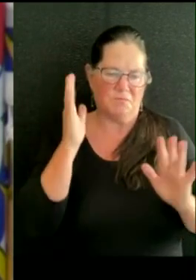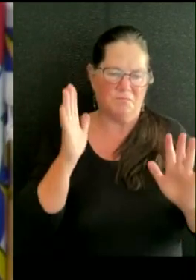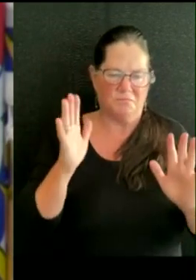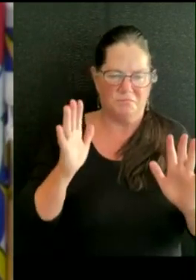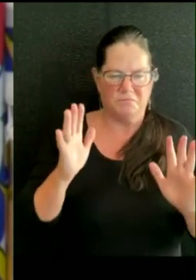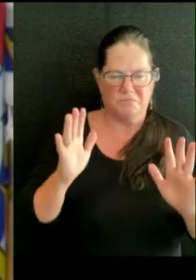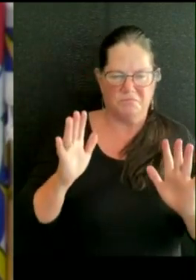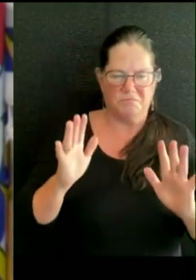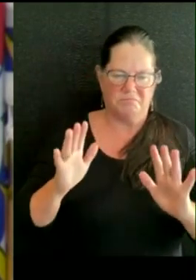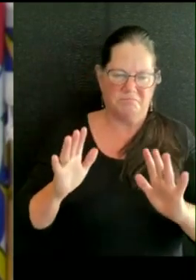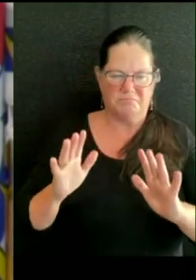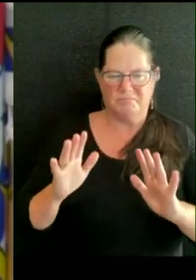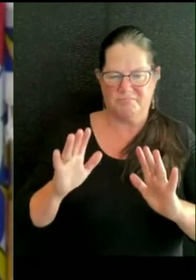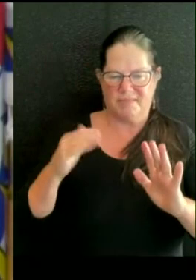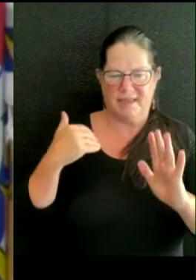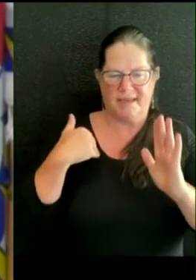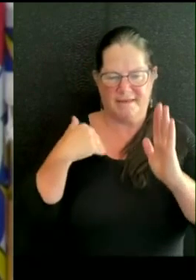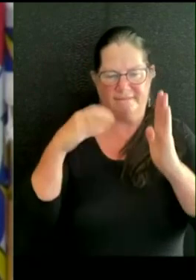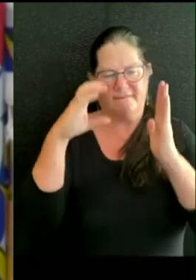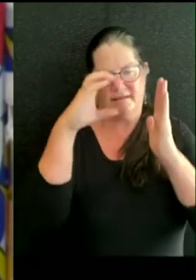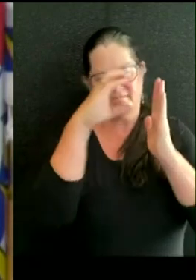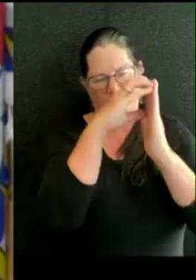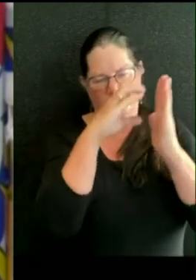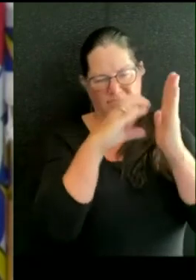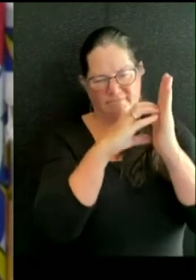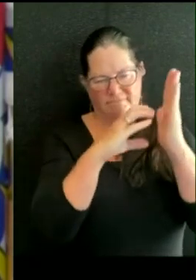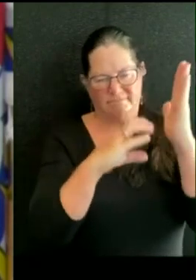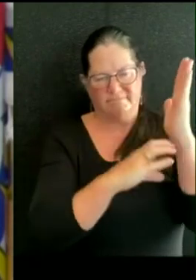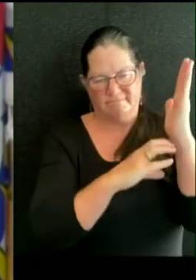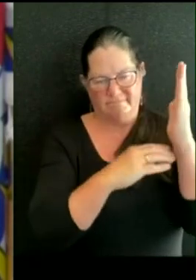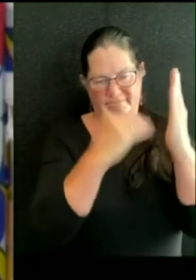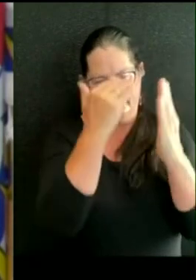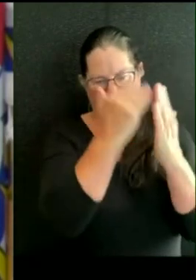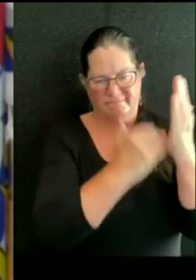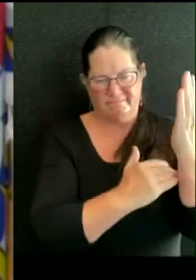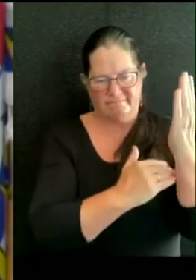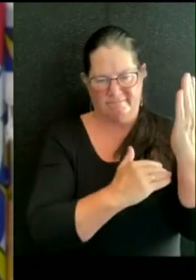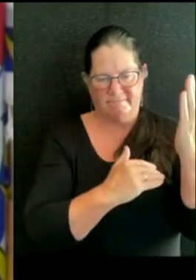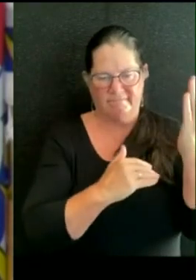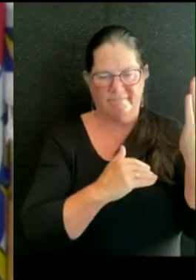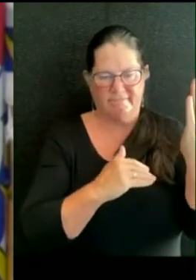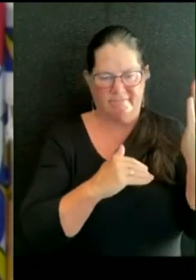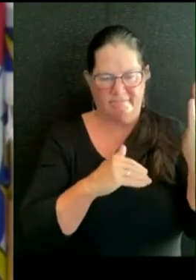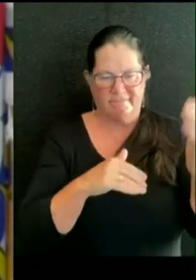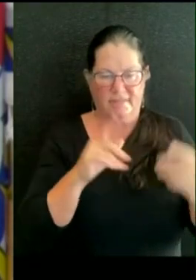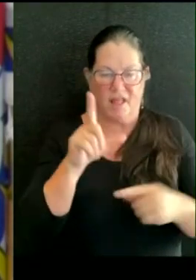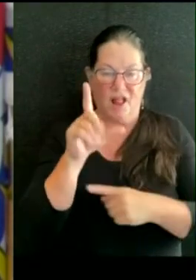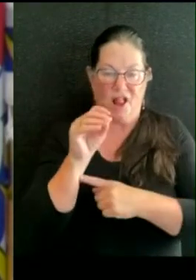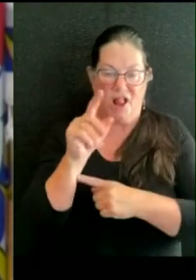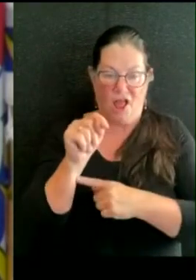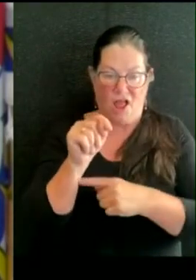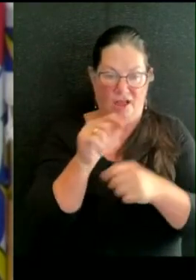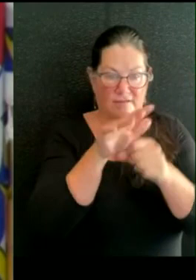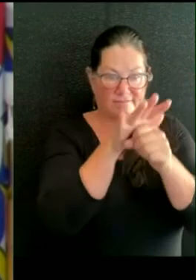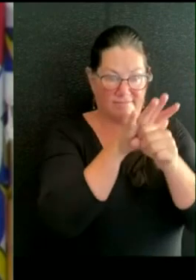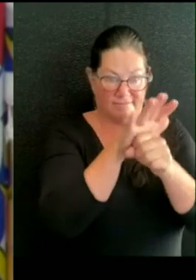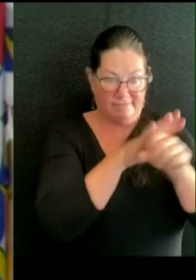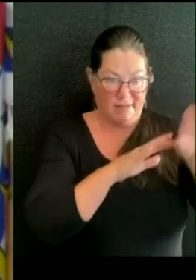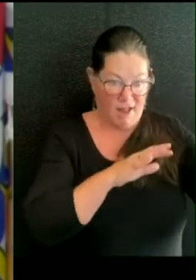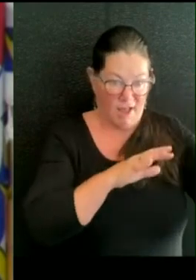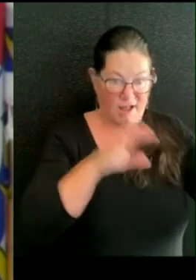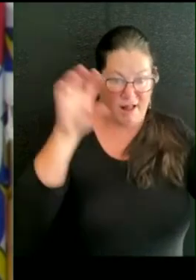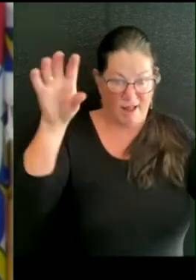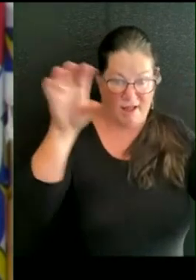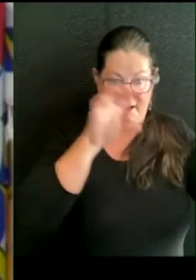some cases, a lot by lot reentry. There are great staff at the EOC who are already working on that